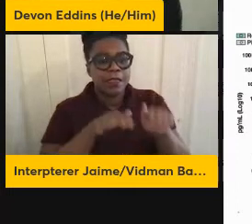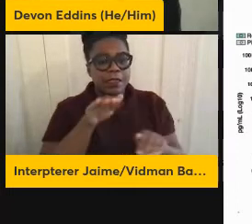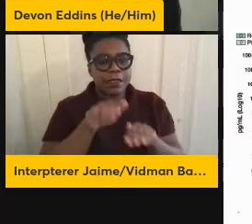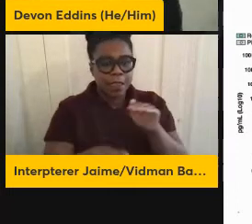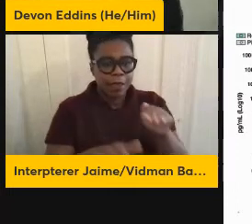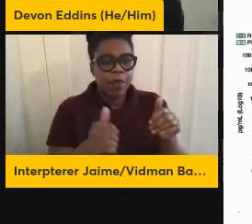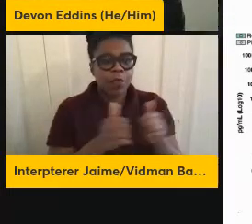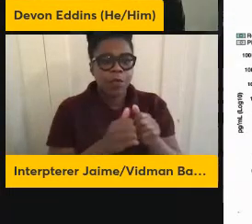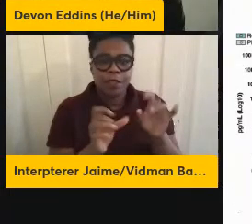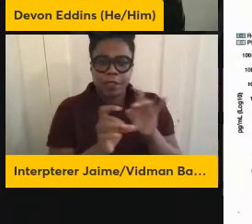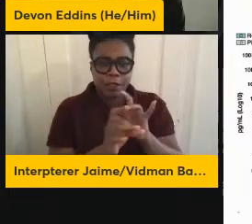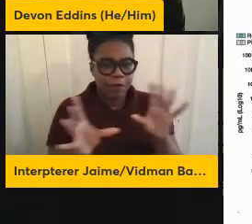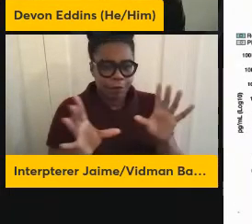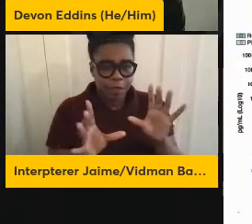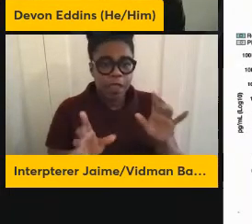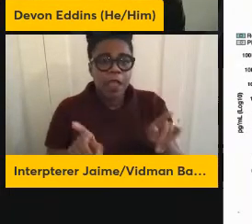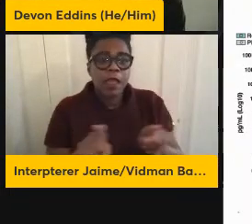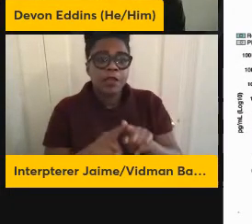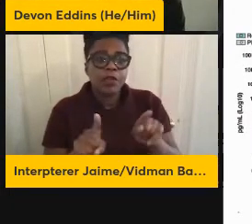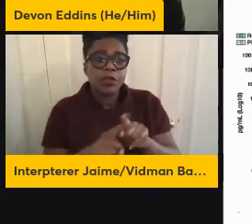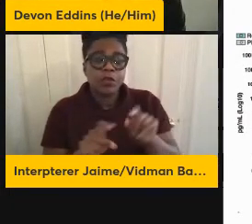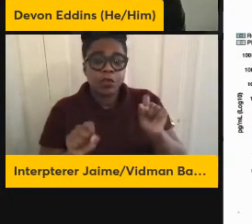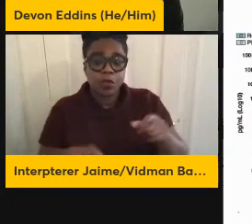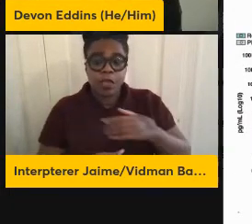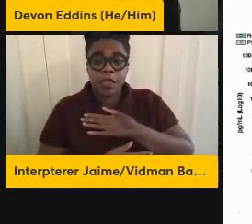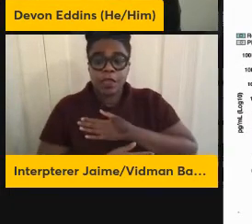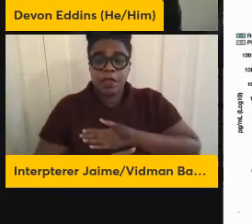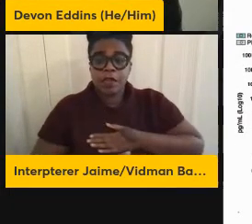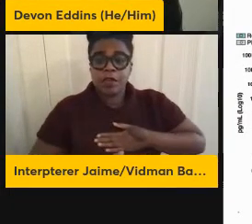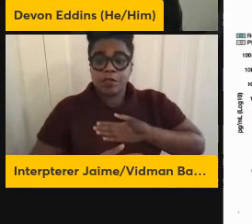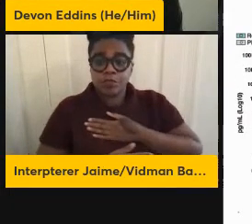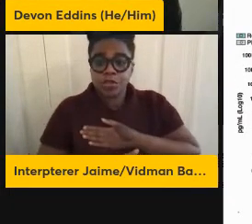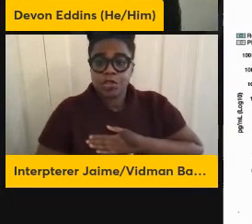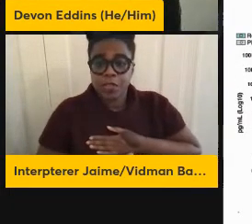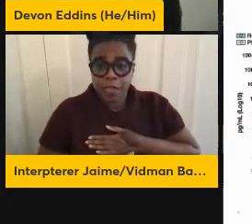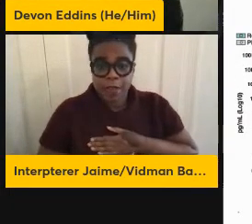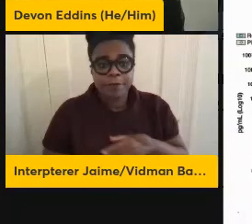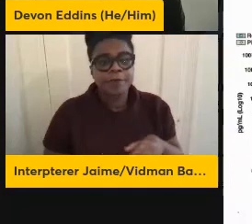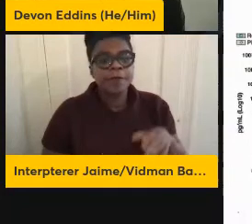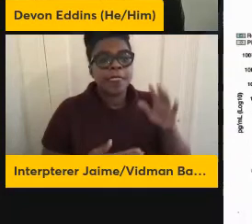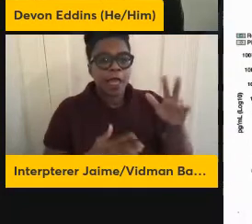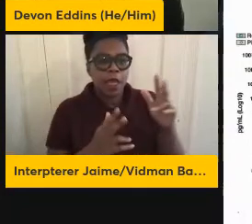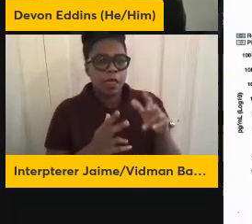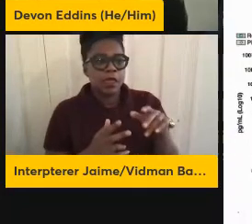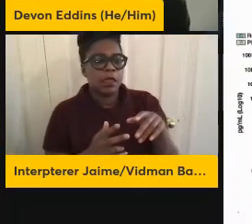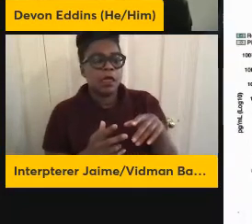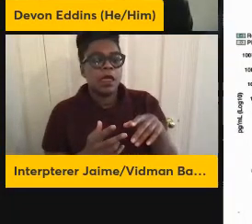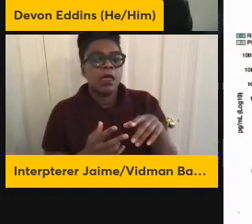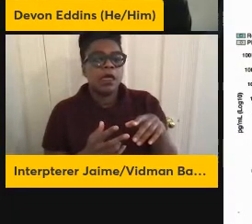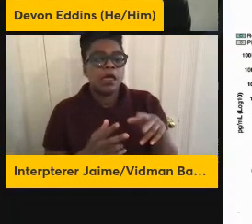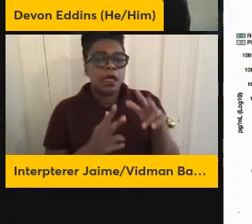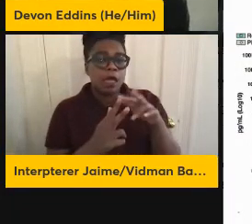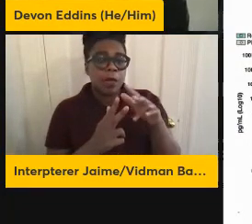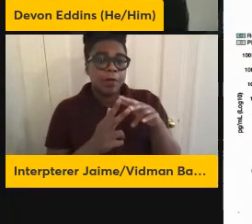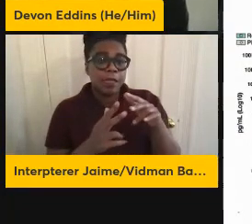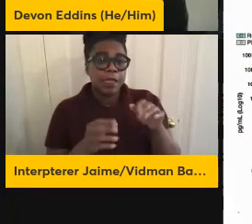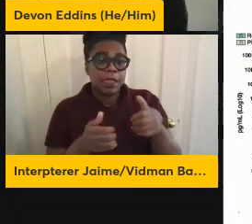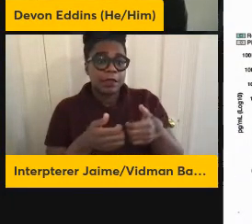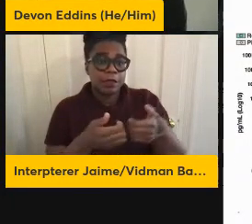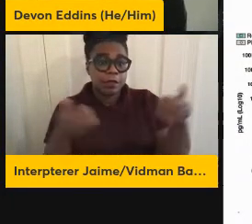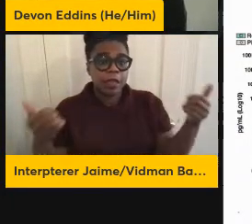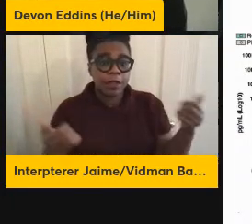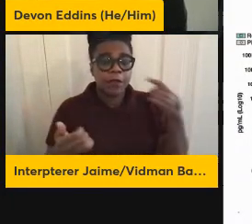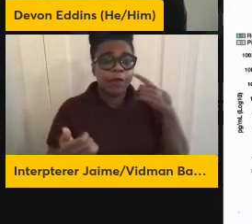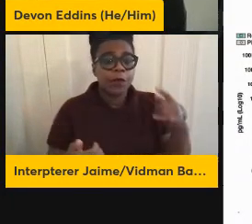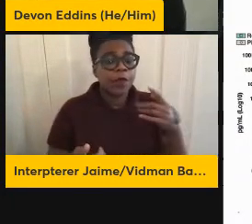severity. And you can also start to appreciate an uncoupling of the systemic versus local mucosal